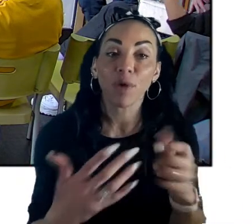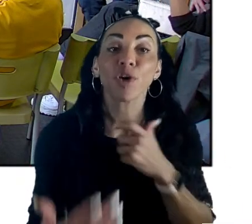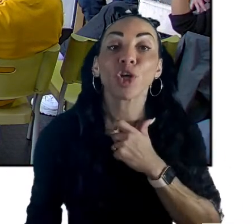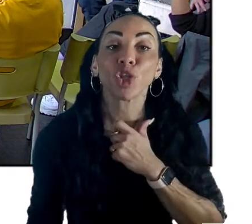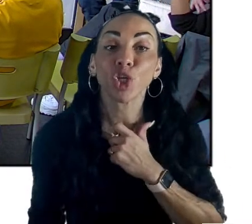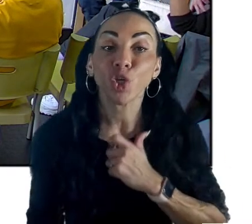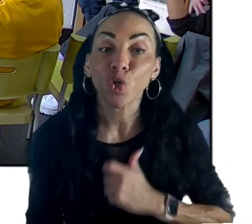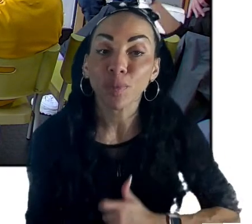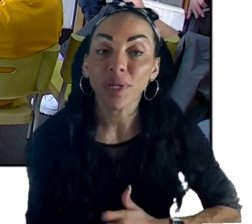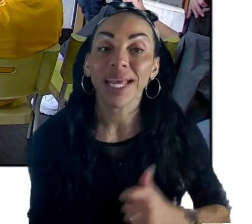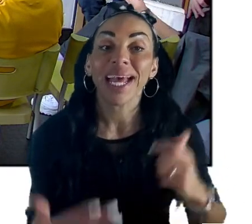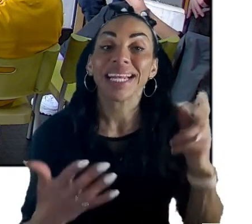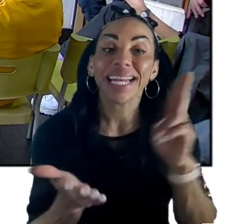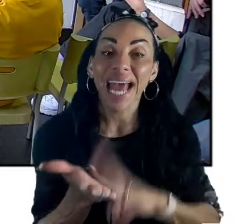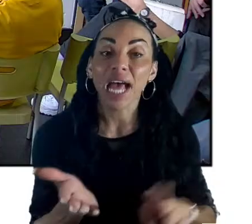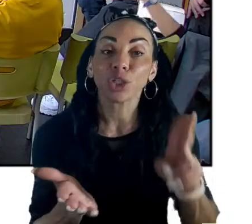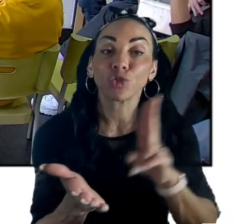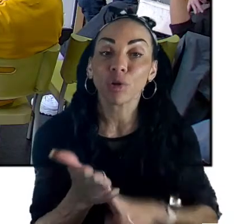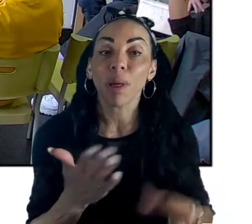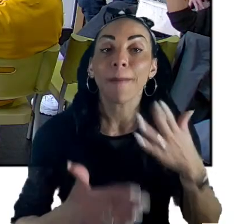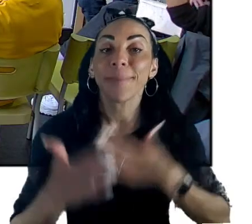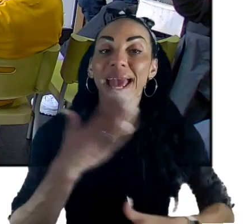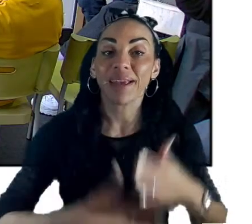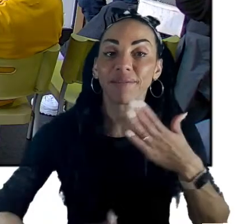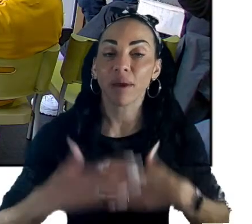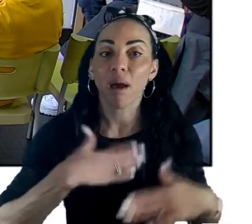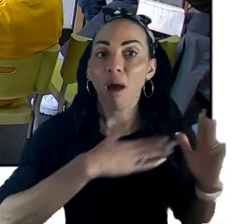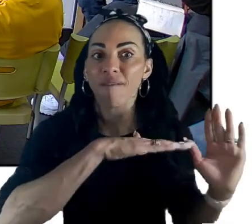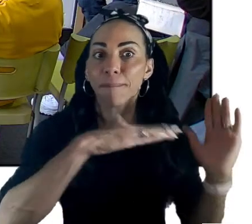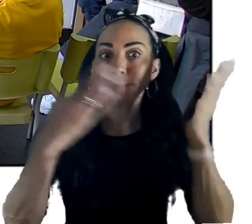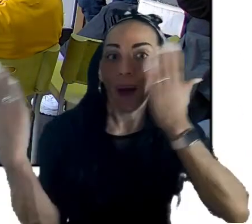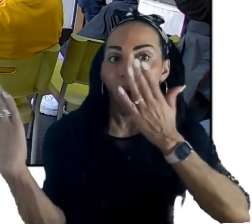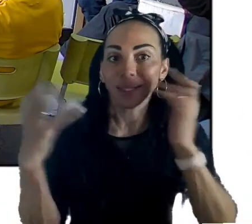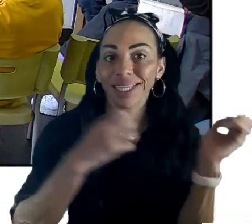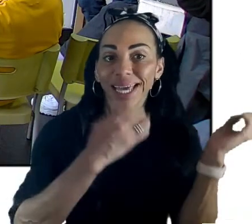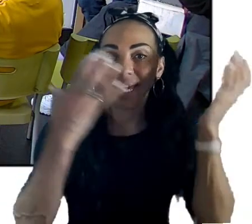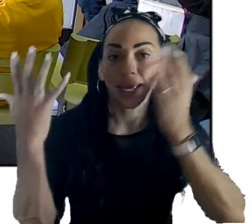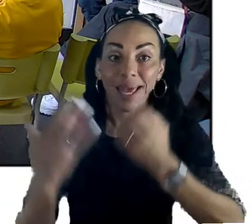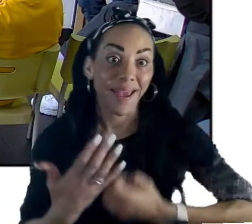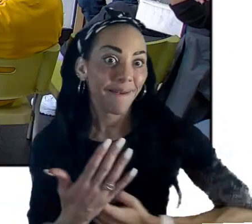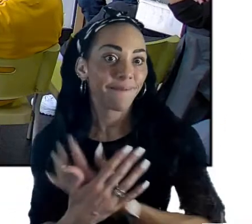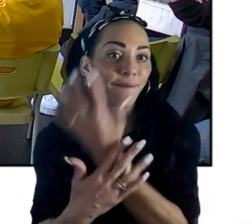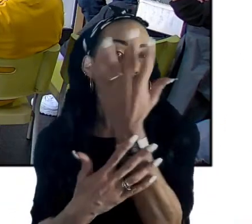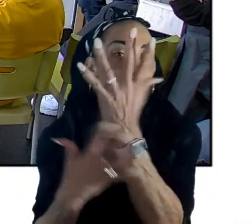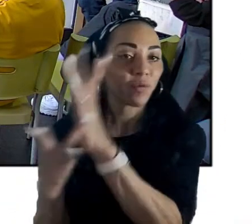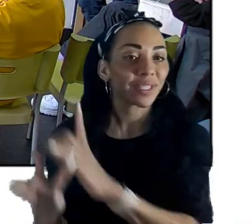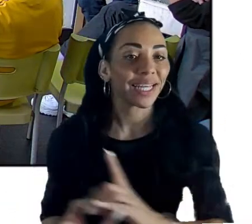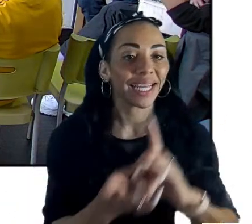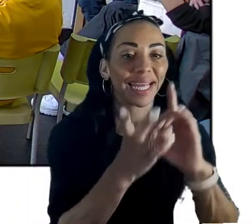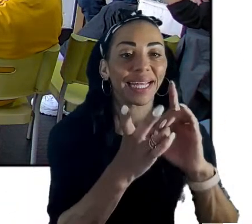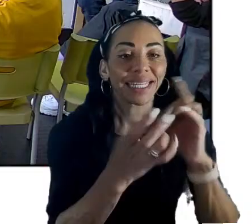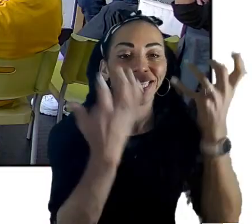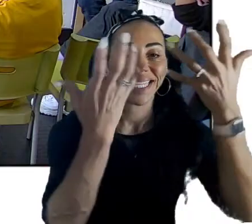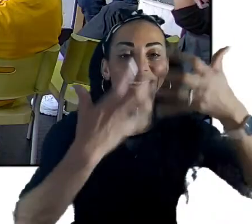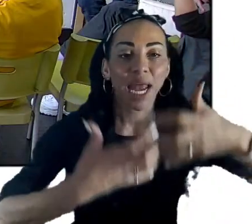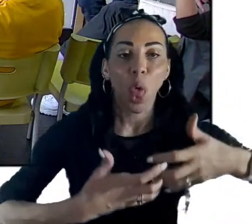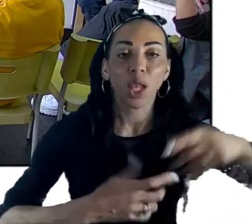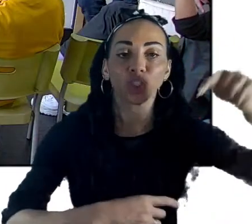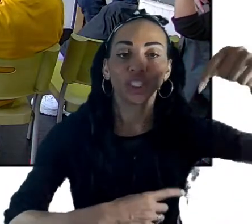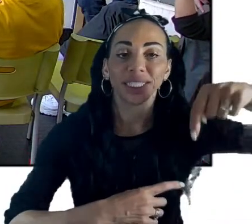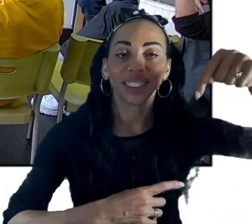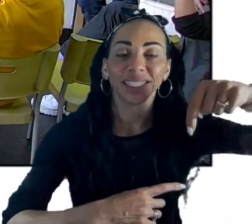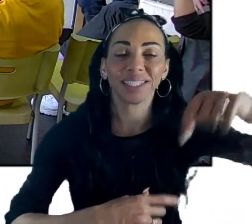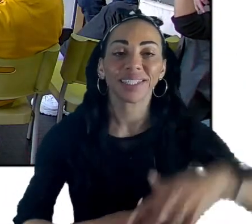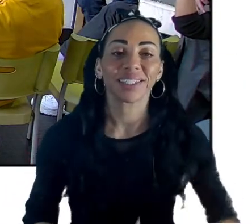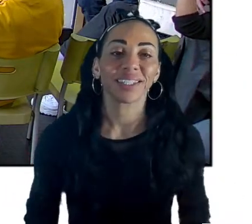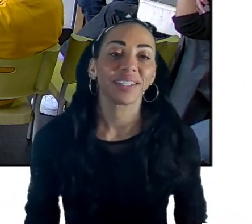natural behaviour that then evolves against the technology that comes along,